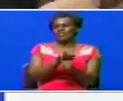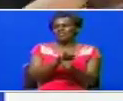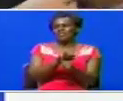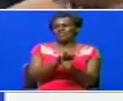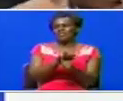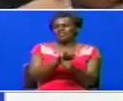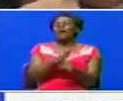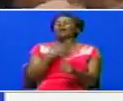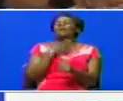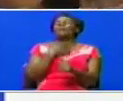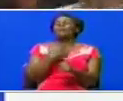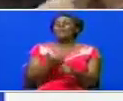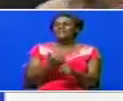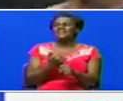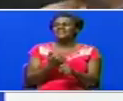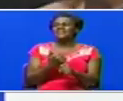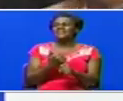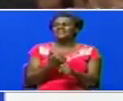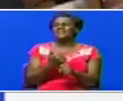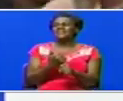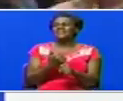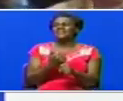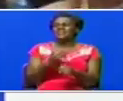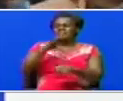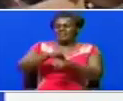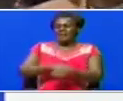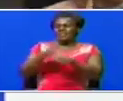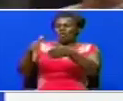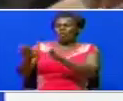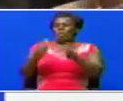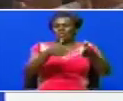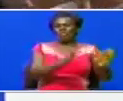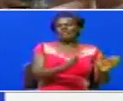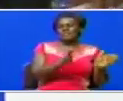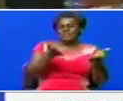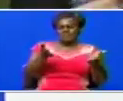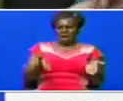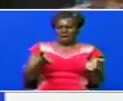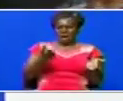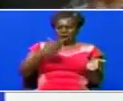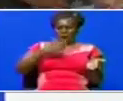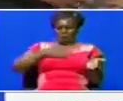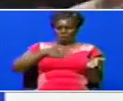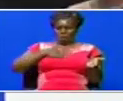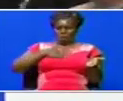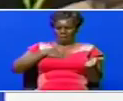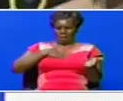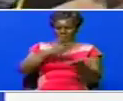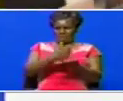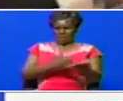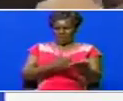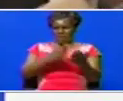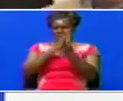sana. I would just like to take this opportunity on my own behalf, behalf